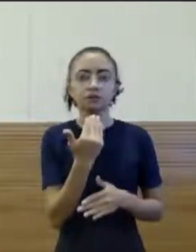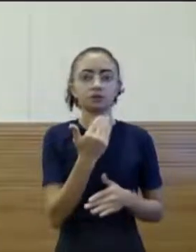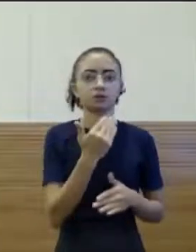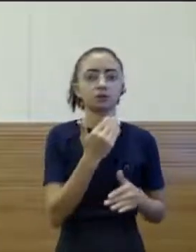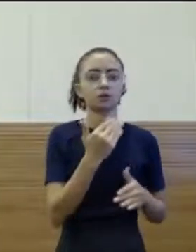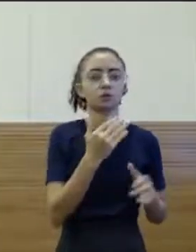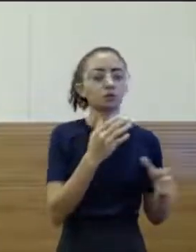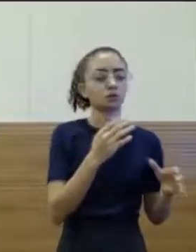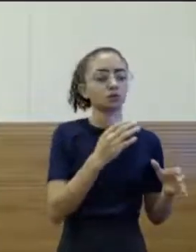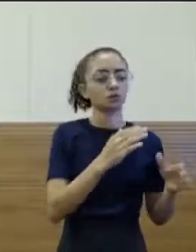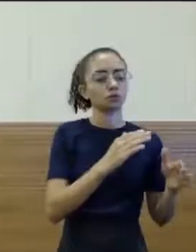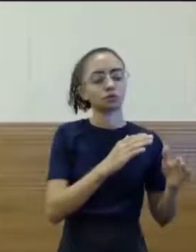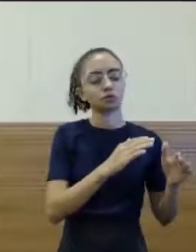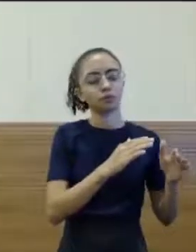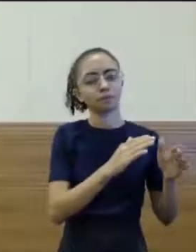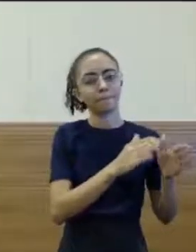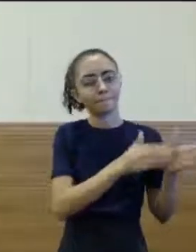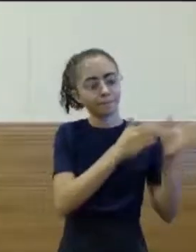And